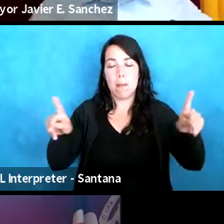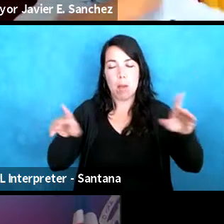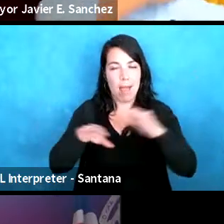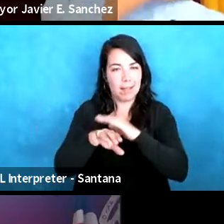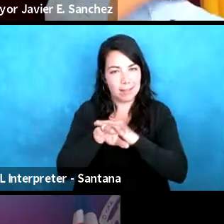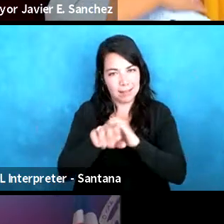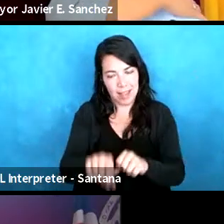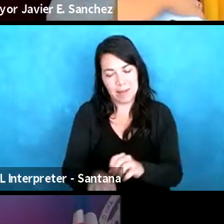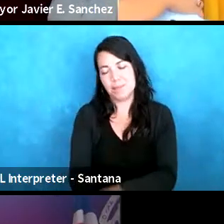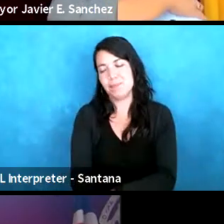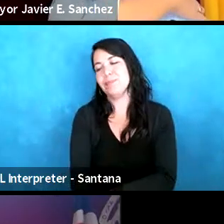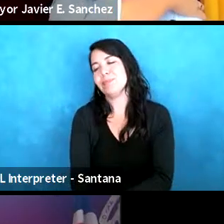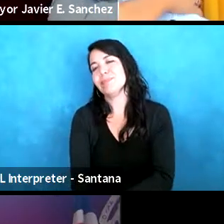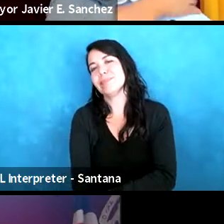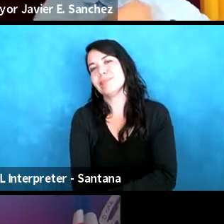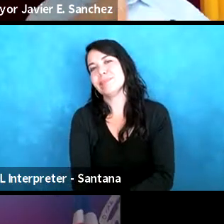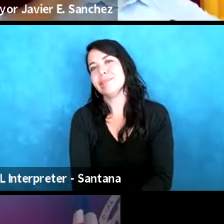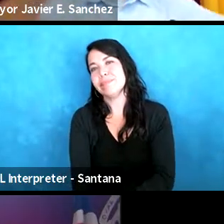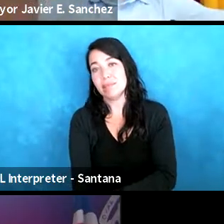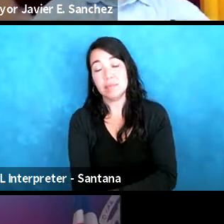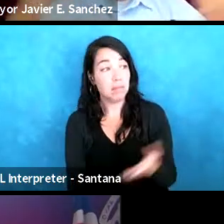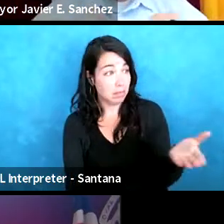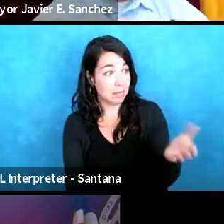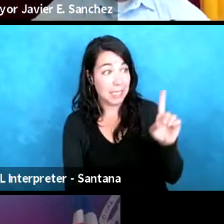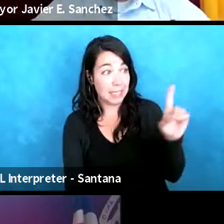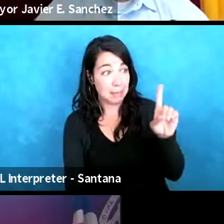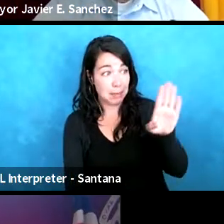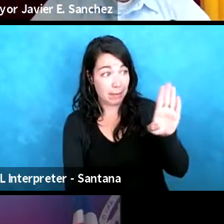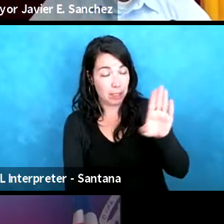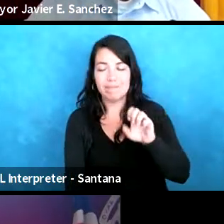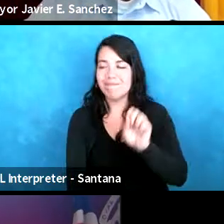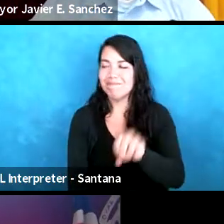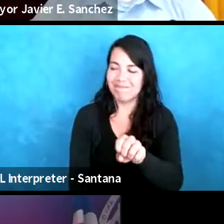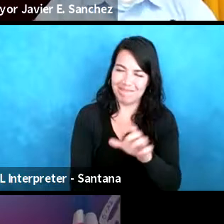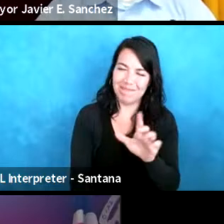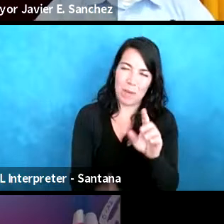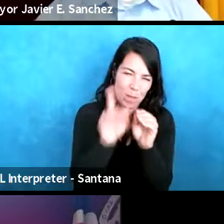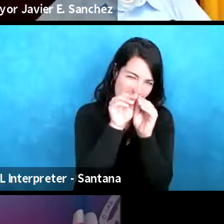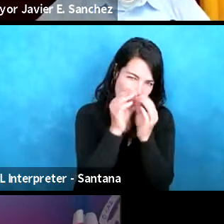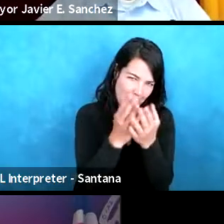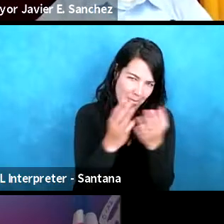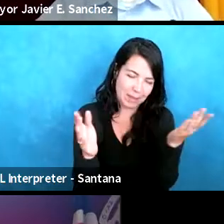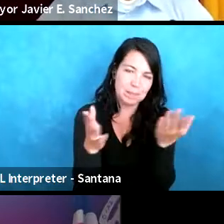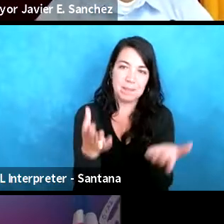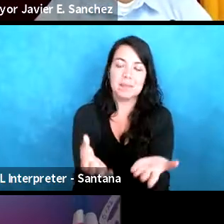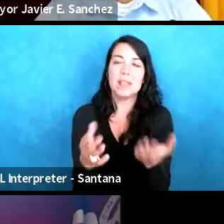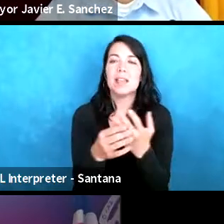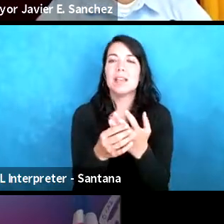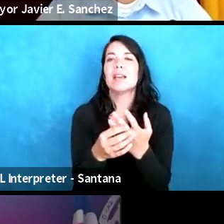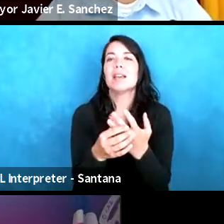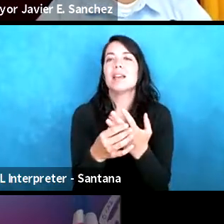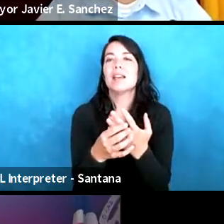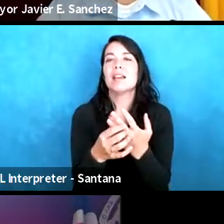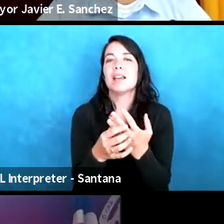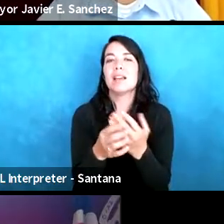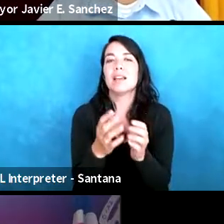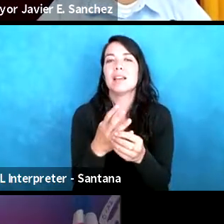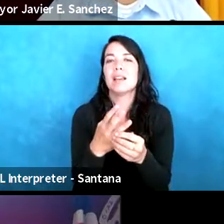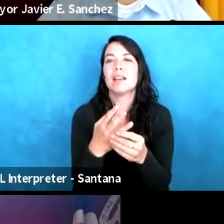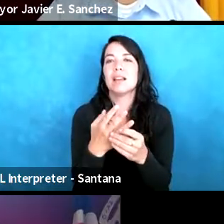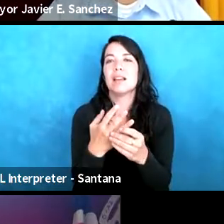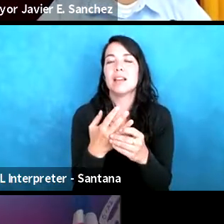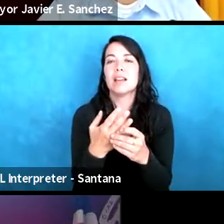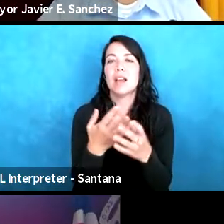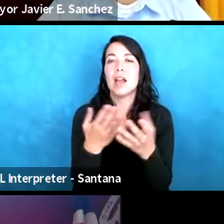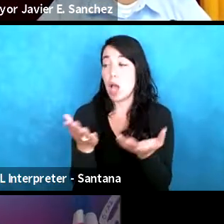thing. I just wanted to give Commissioners Martinez and Bustos and Umbra, on behalf of Commissioner Roybal, here an